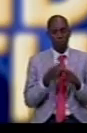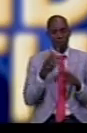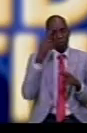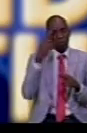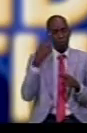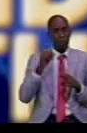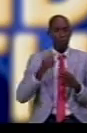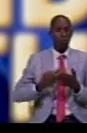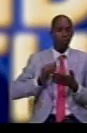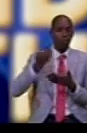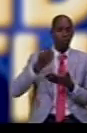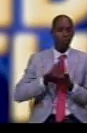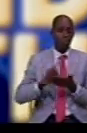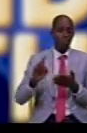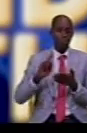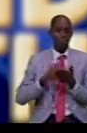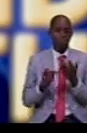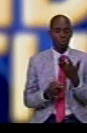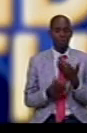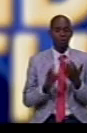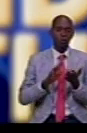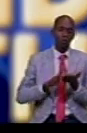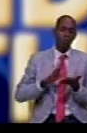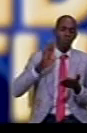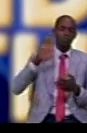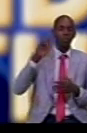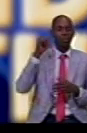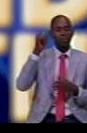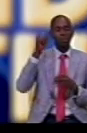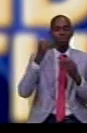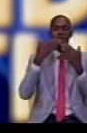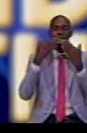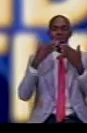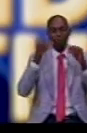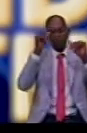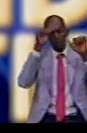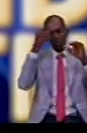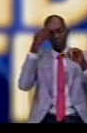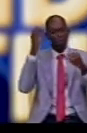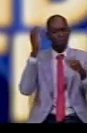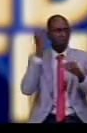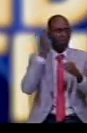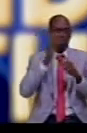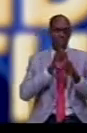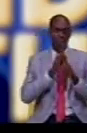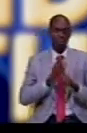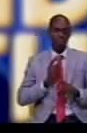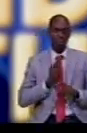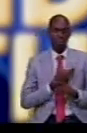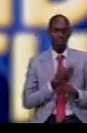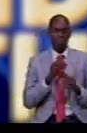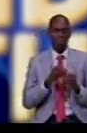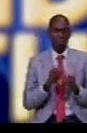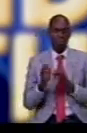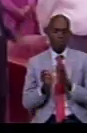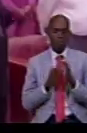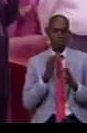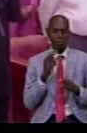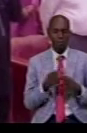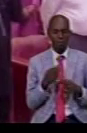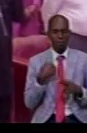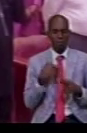time, we let's see greater things to your glory and to our honor. Thank you because you have answered us. In Jesus' name we